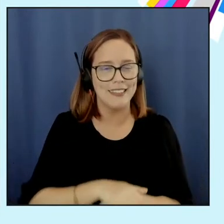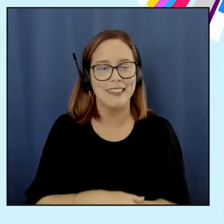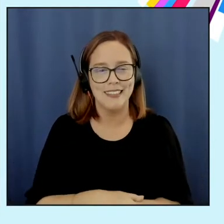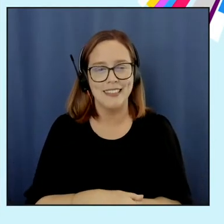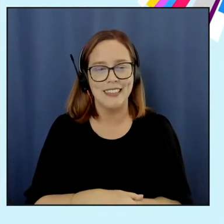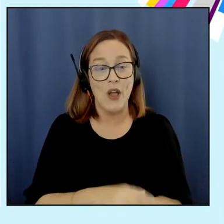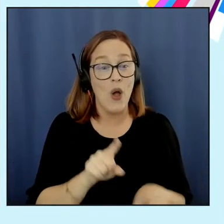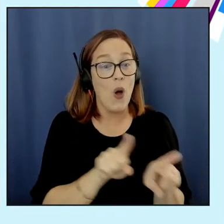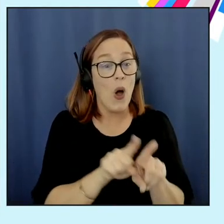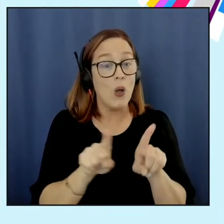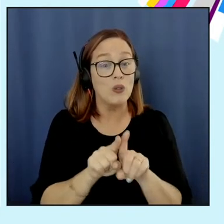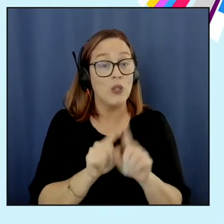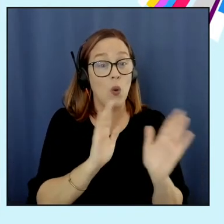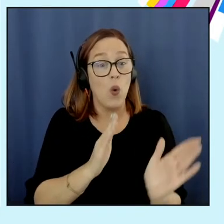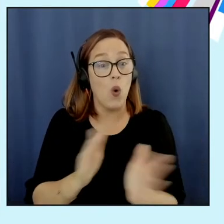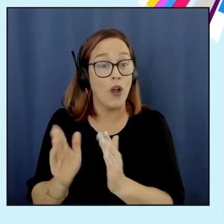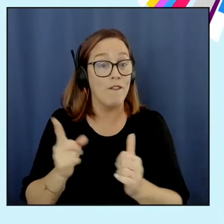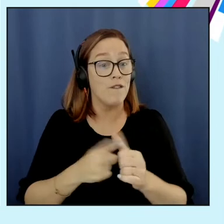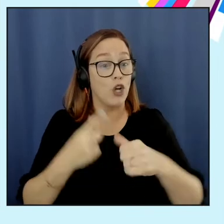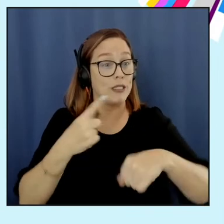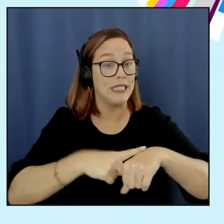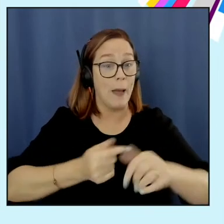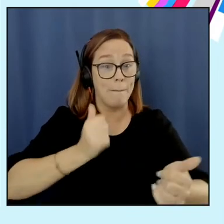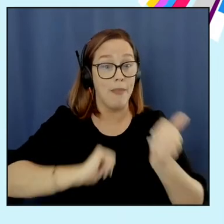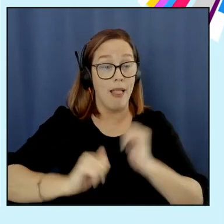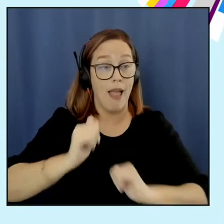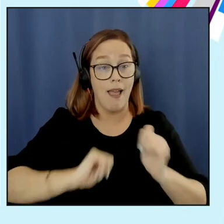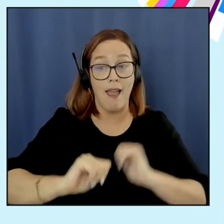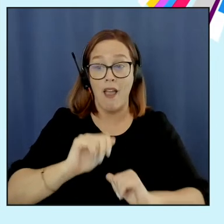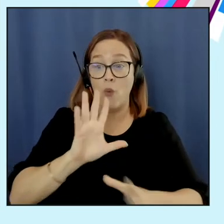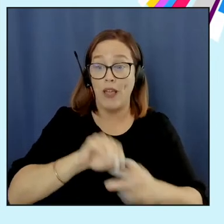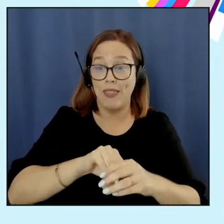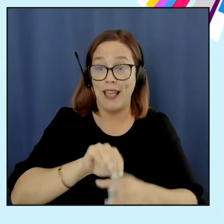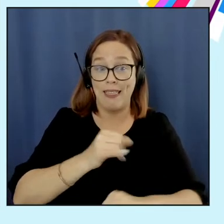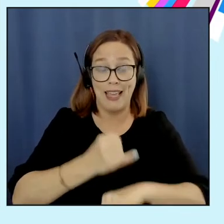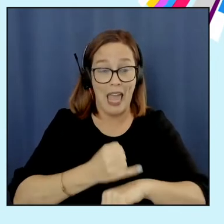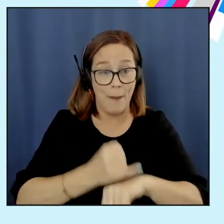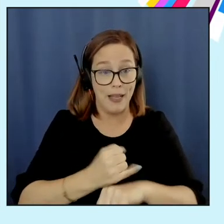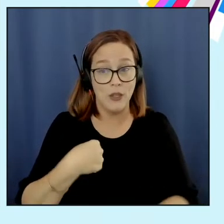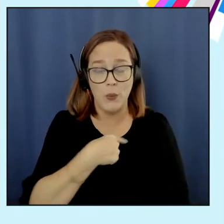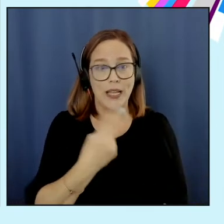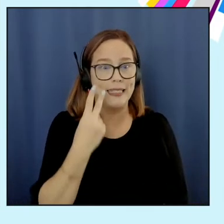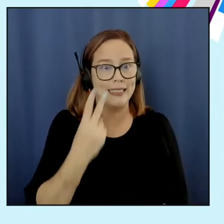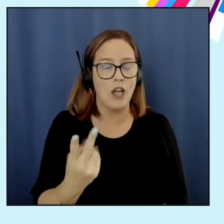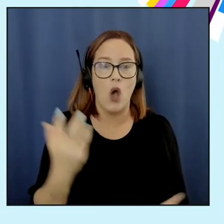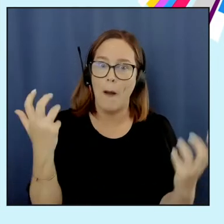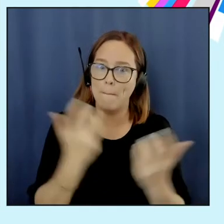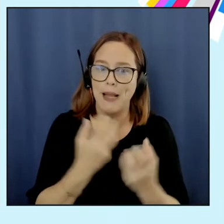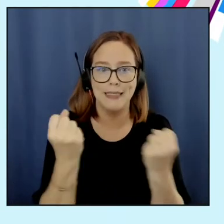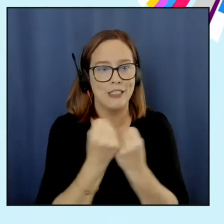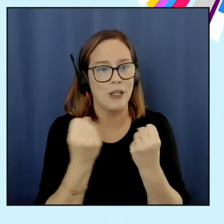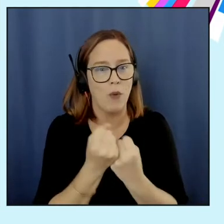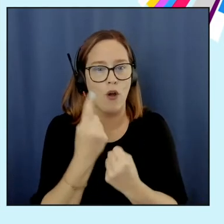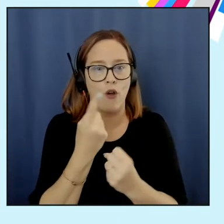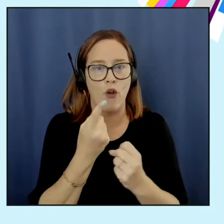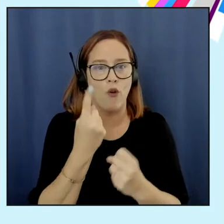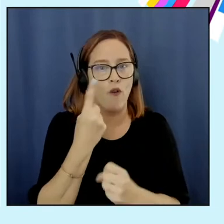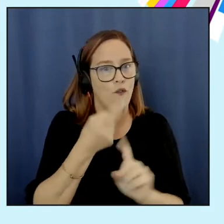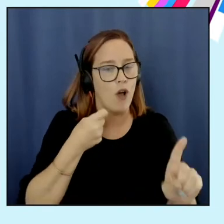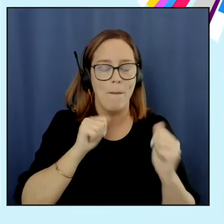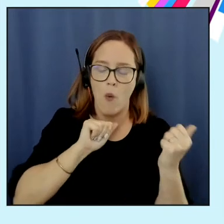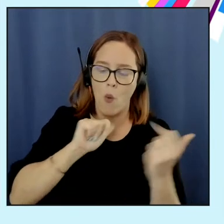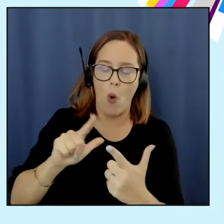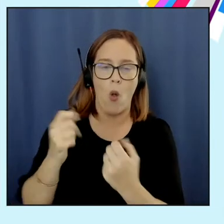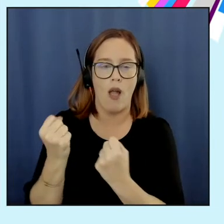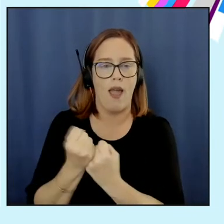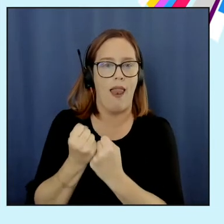very first time a Pride Walk within the campus. And we saw amazing support from all the allies